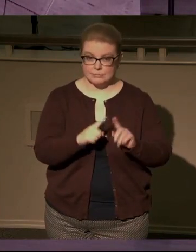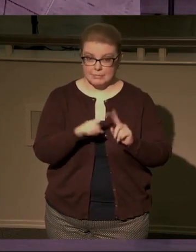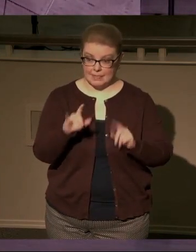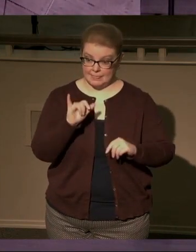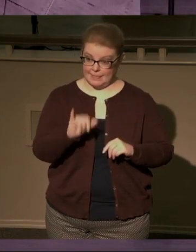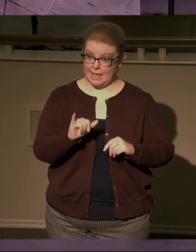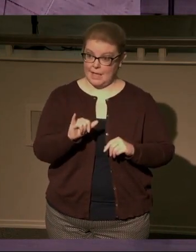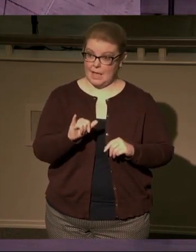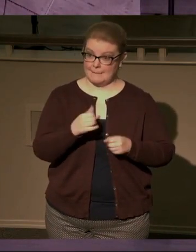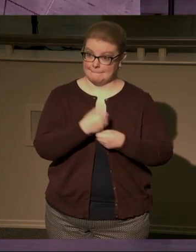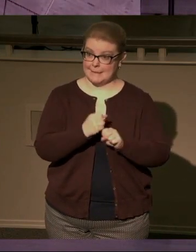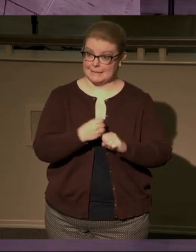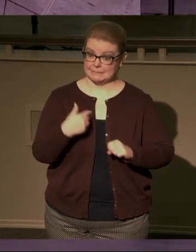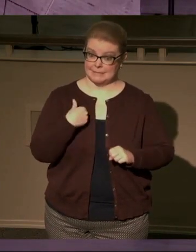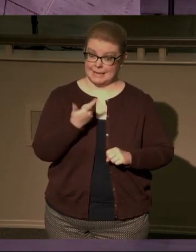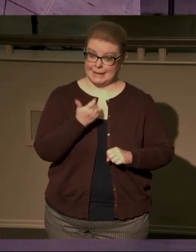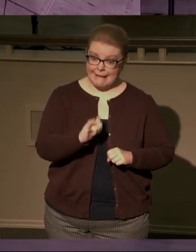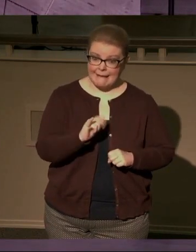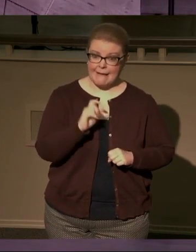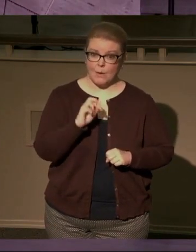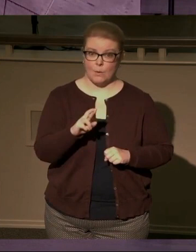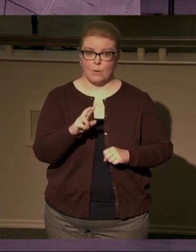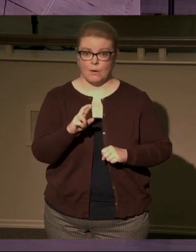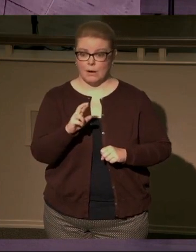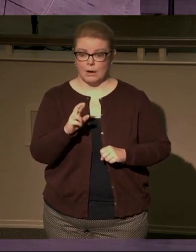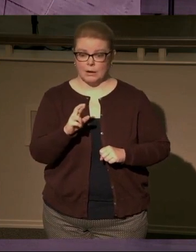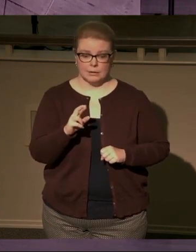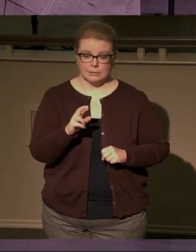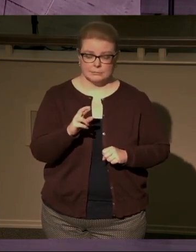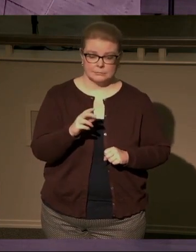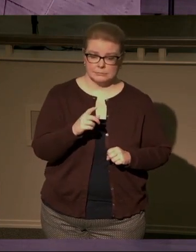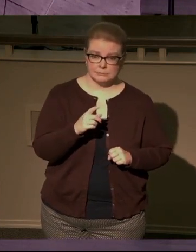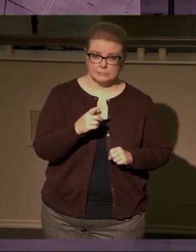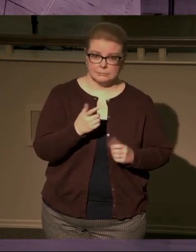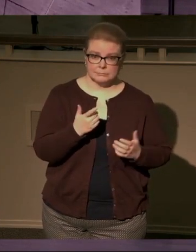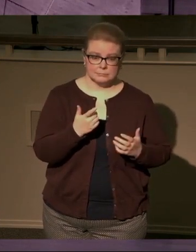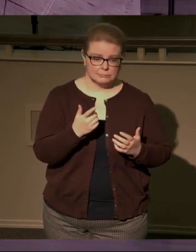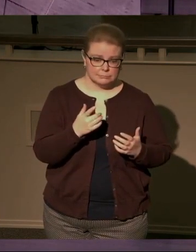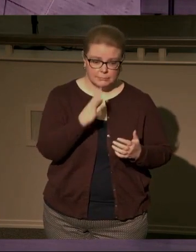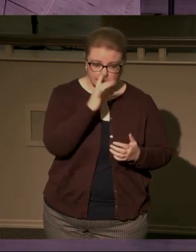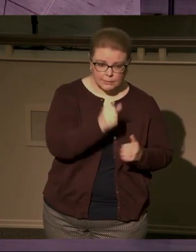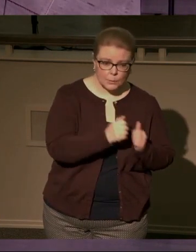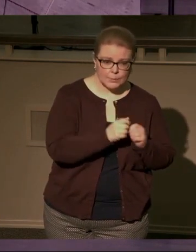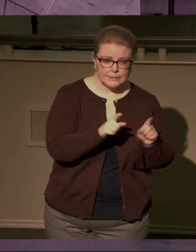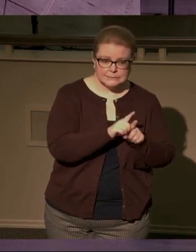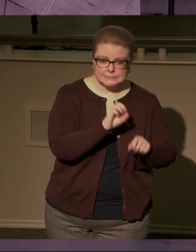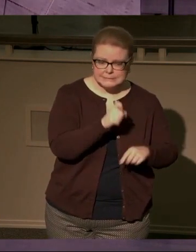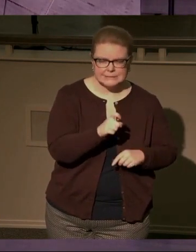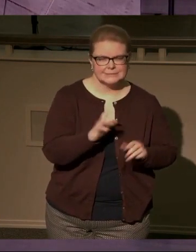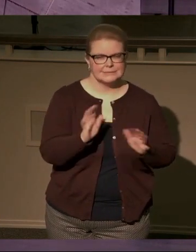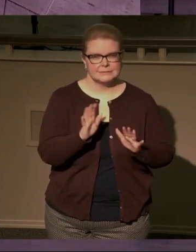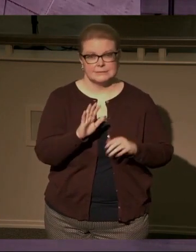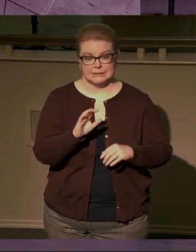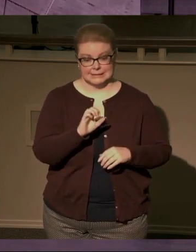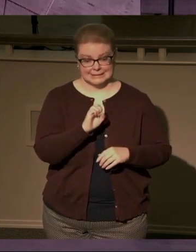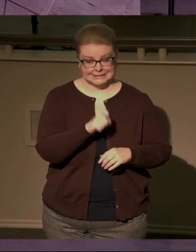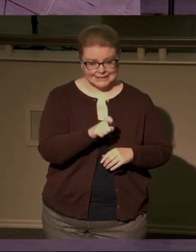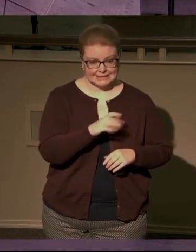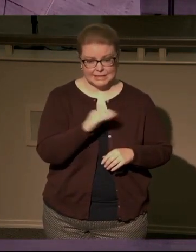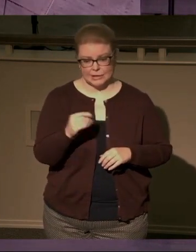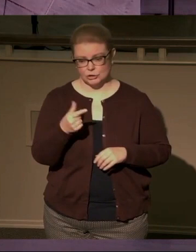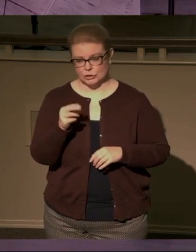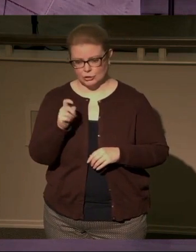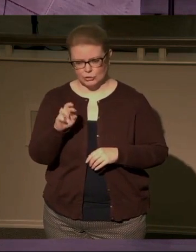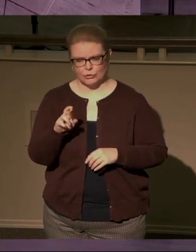you, quote, gay or homosexual or anything else. Sexuality and gender are still determined